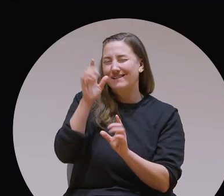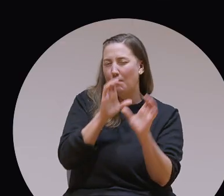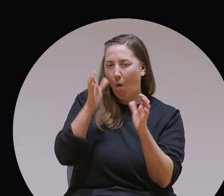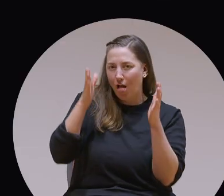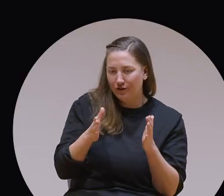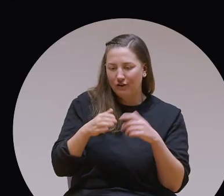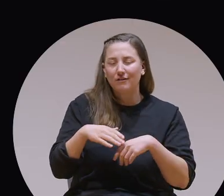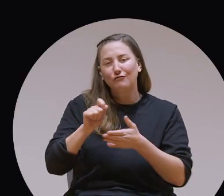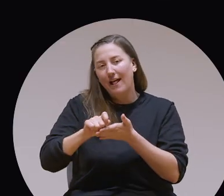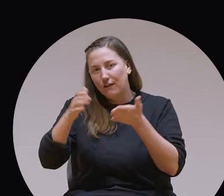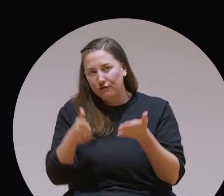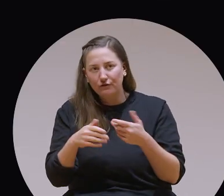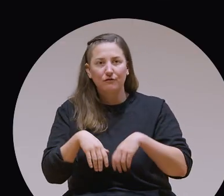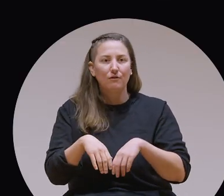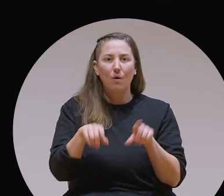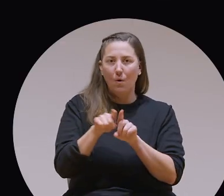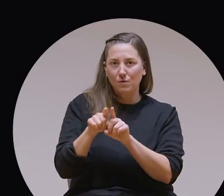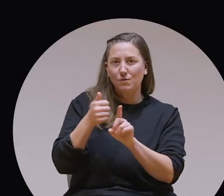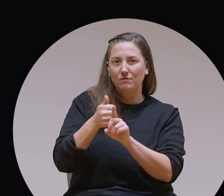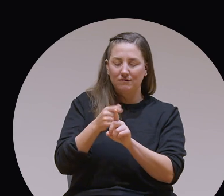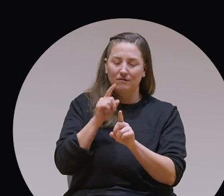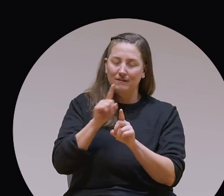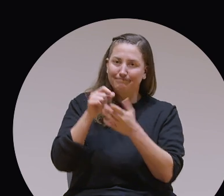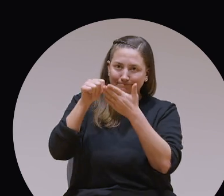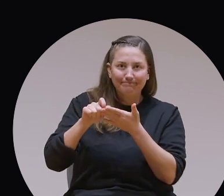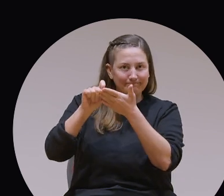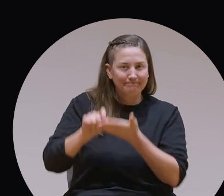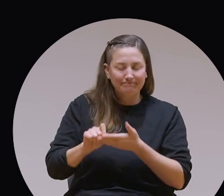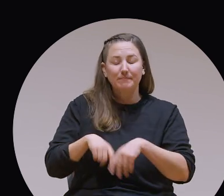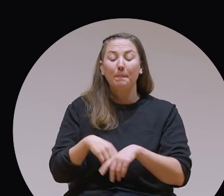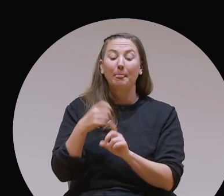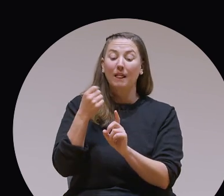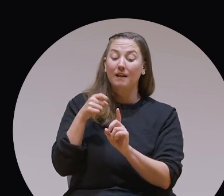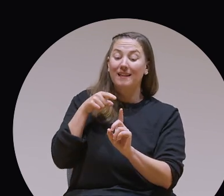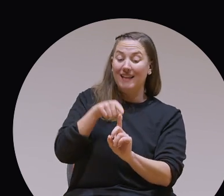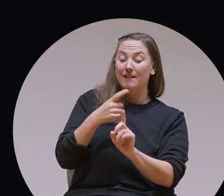explorer, writer, a man of letters. And this again was in